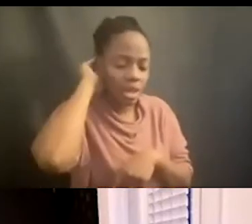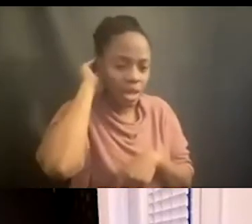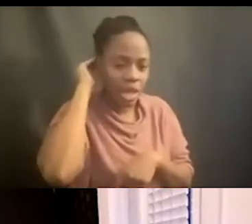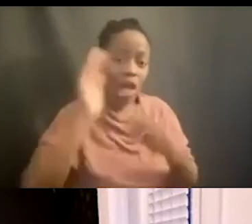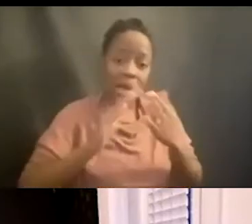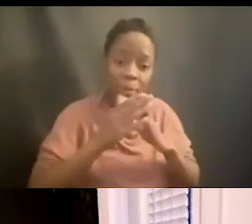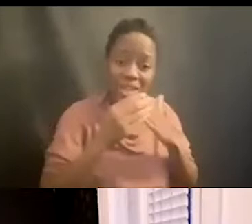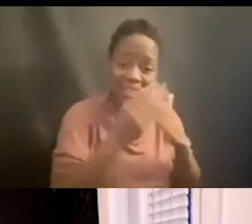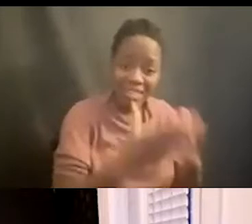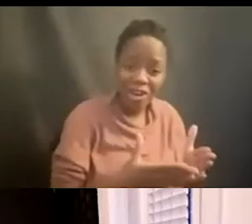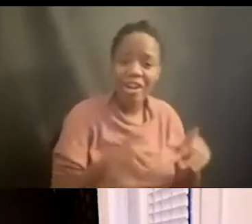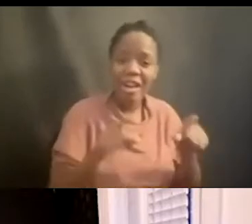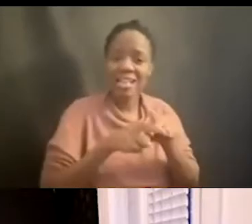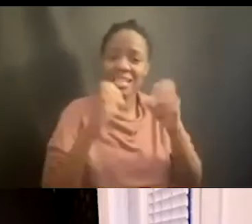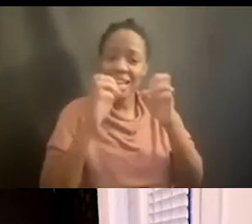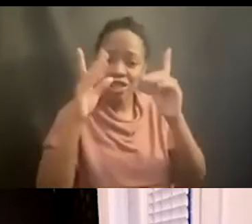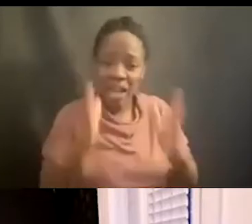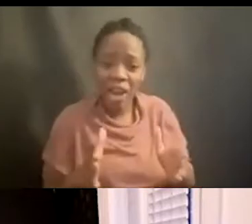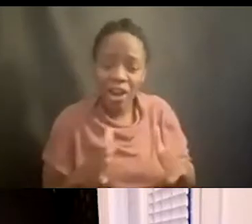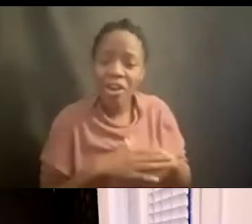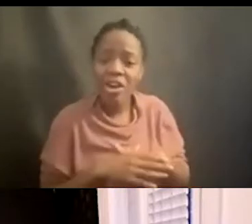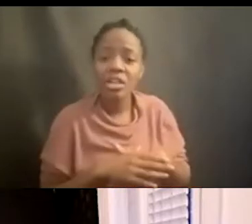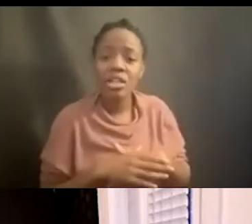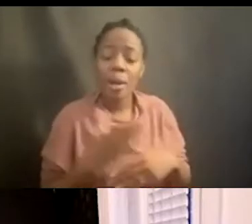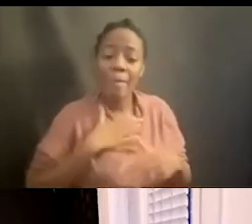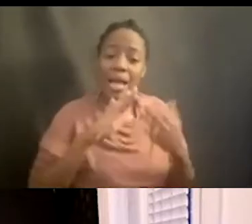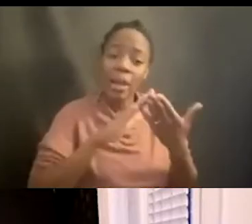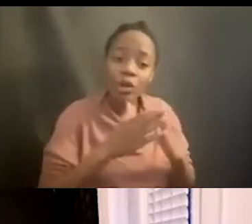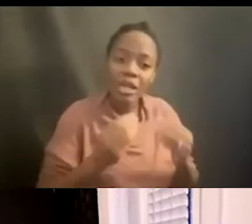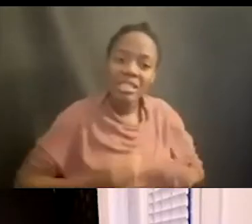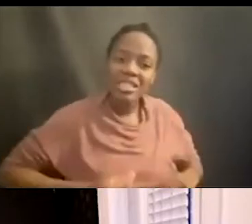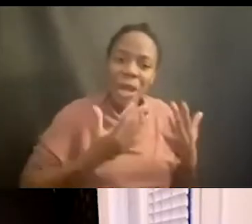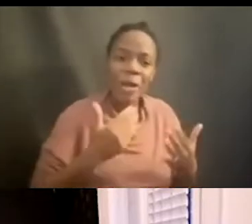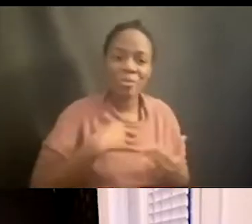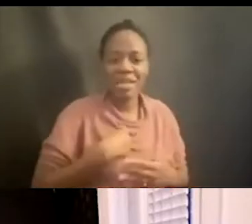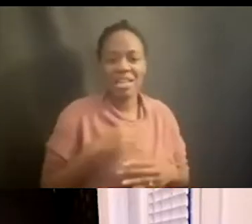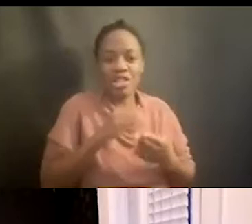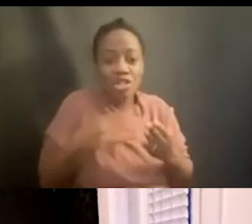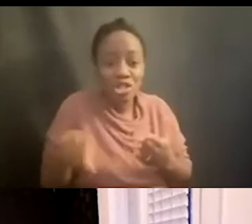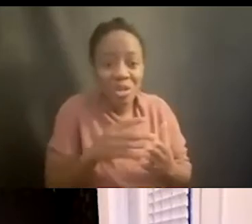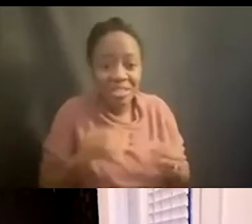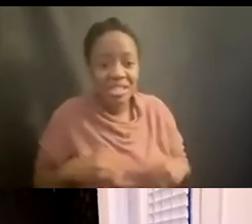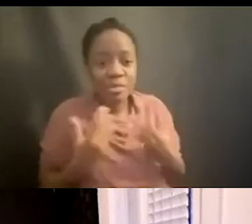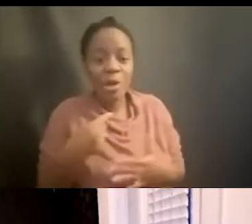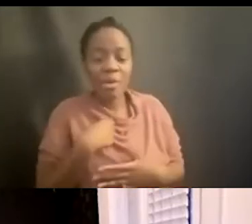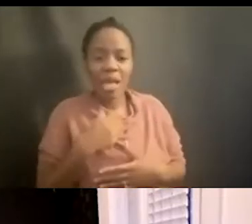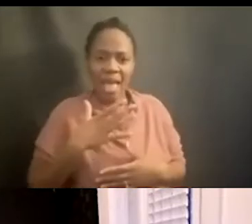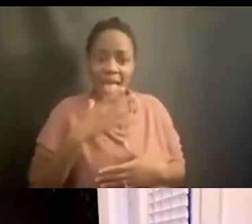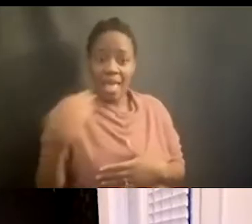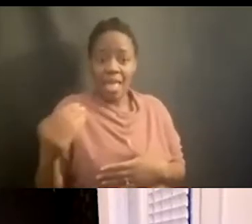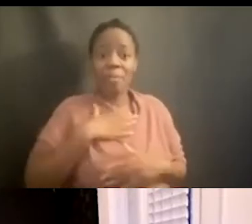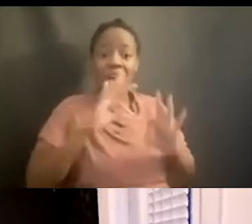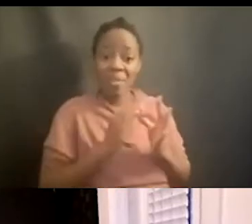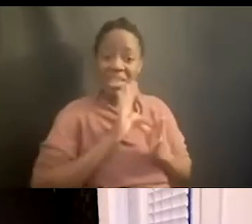And so that's what really inspires me. My community inspires me, the students inspire me, and my family's experience inspires me every day and